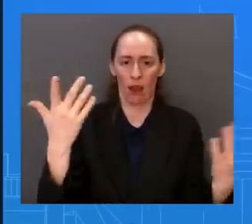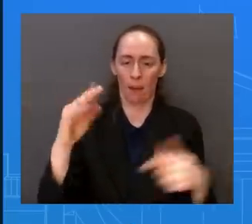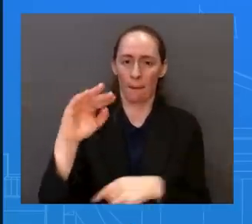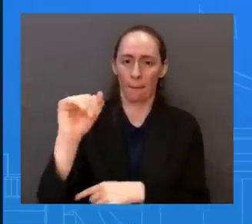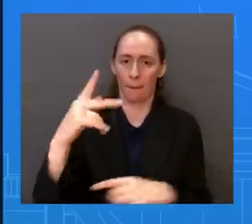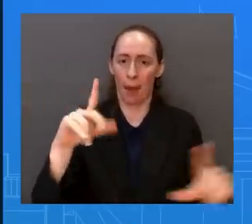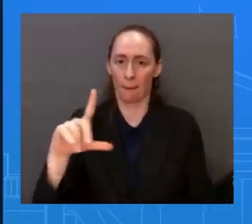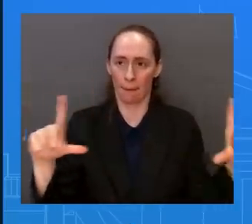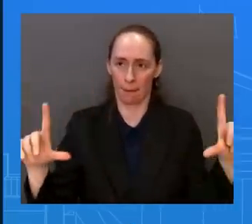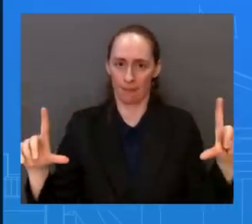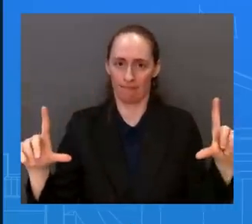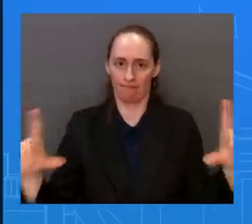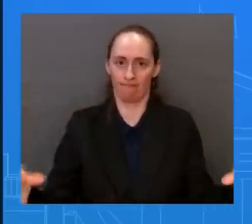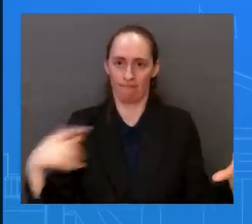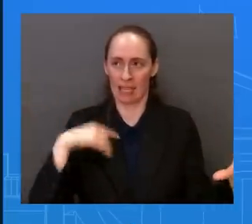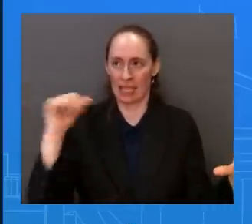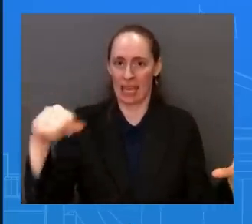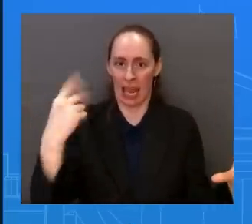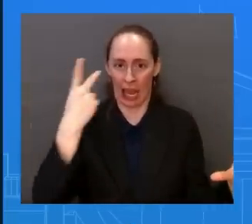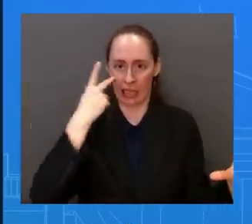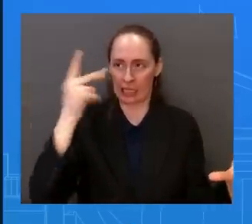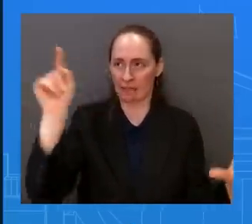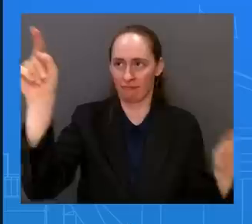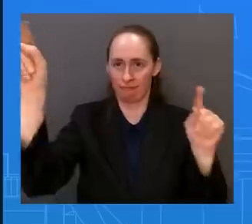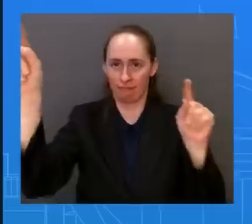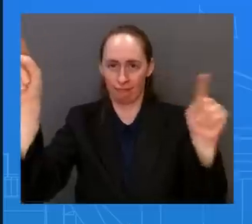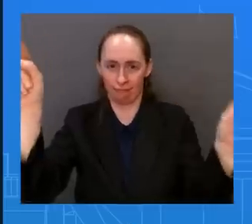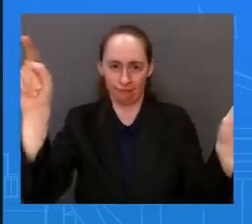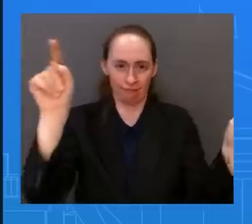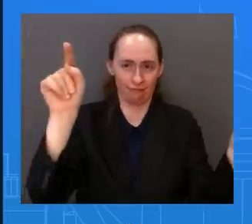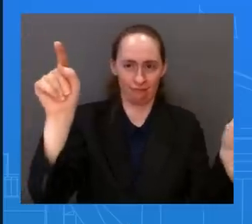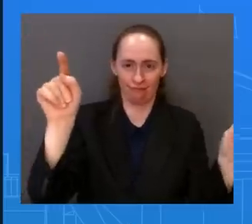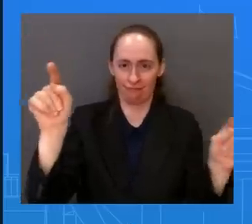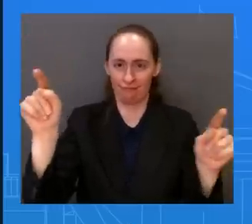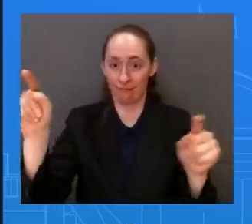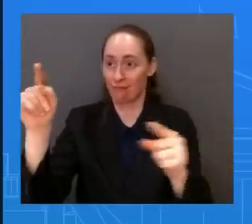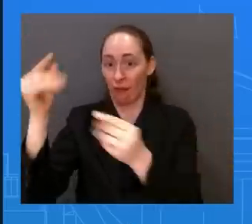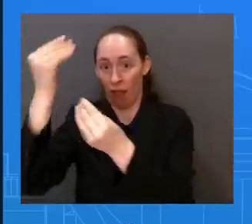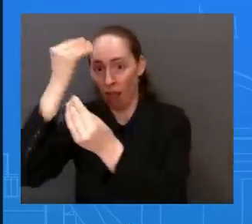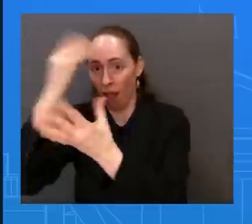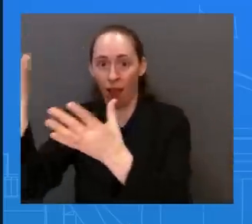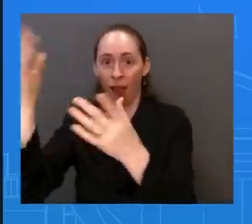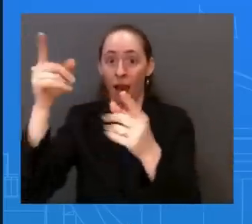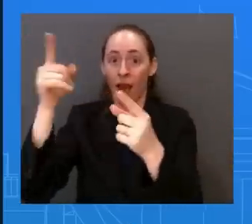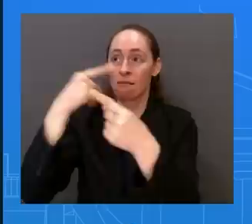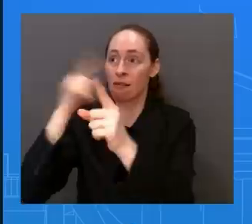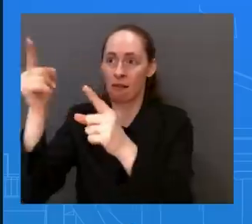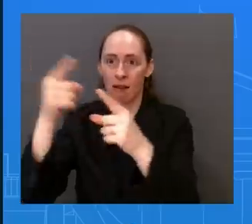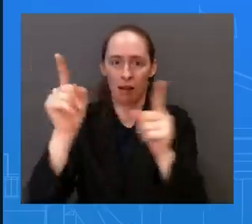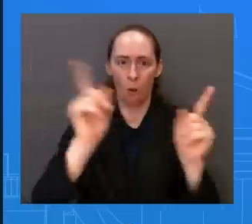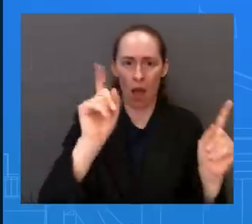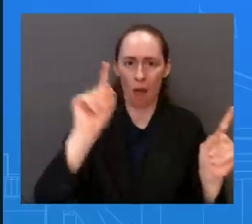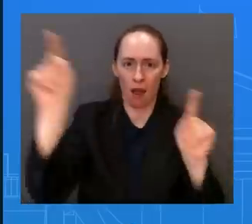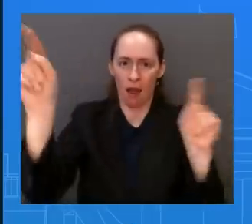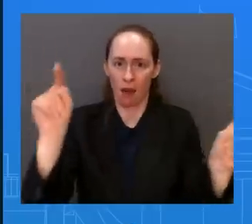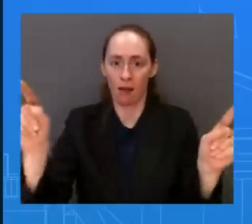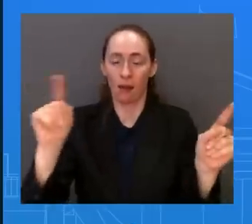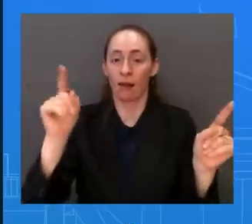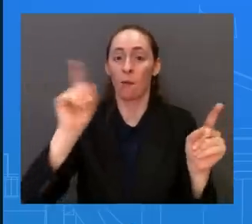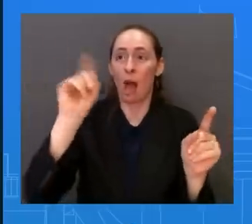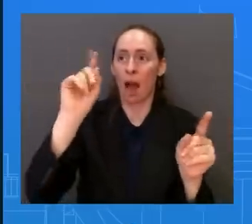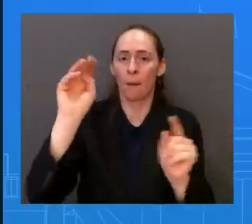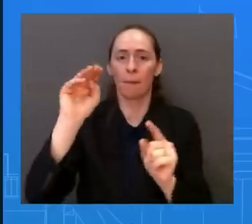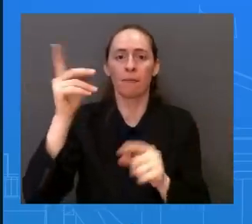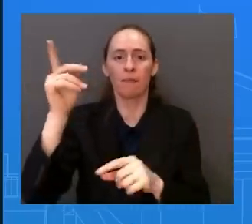private companies making investments, the grant announcements going in, the ways in which they're going to begin to unturn. And so so it will certainly happen